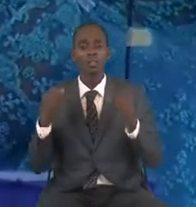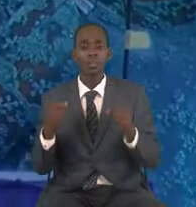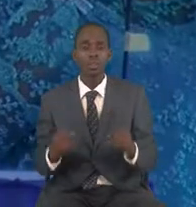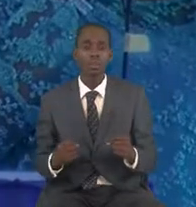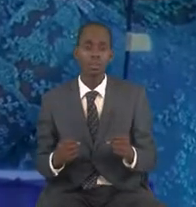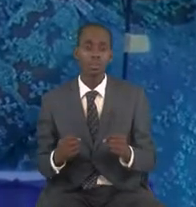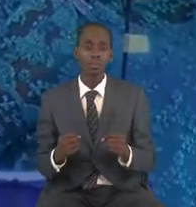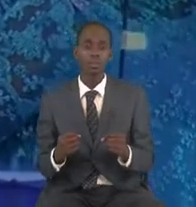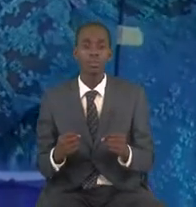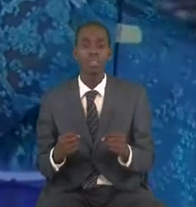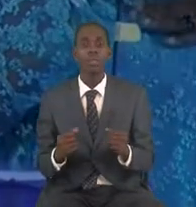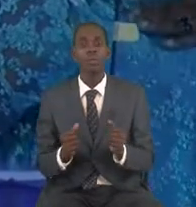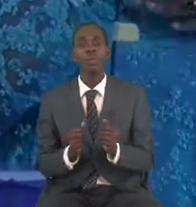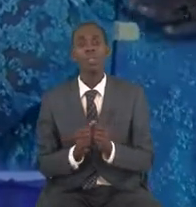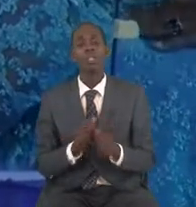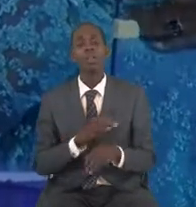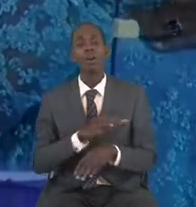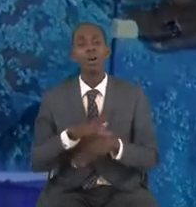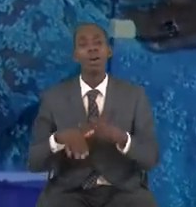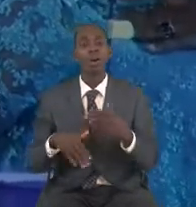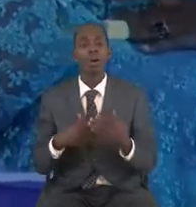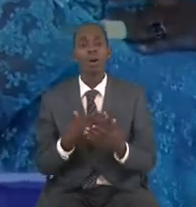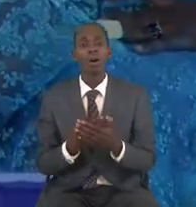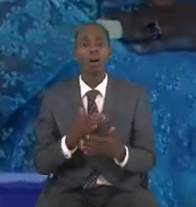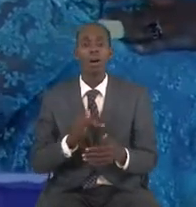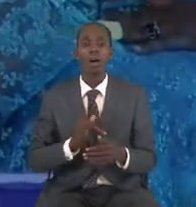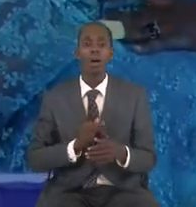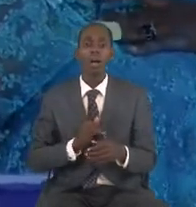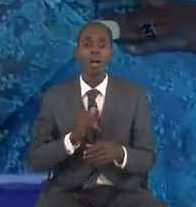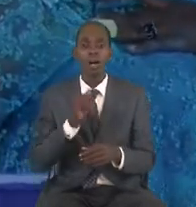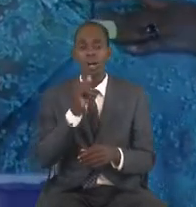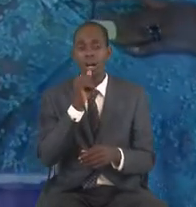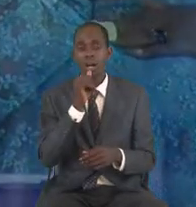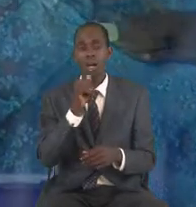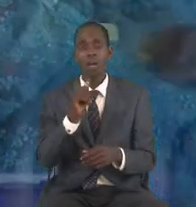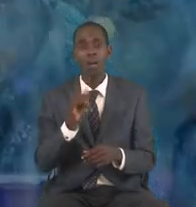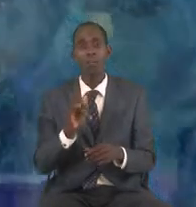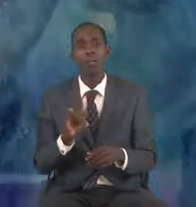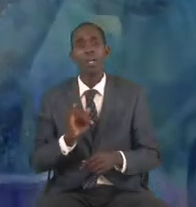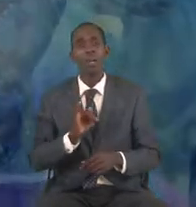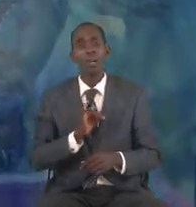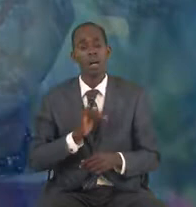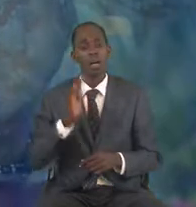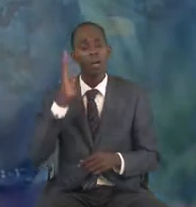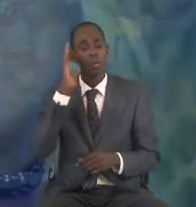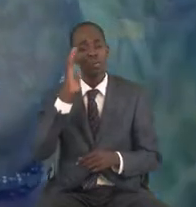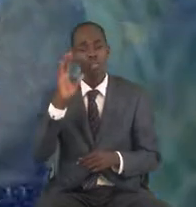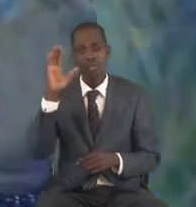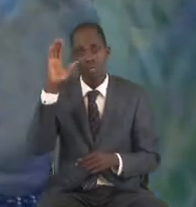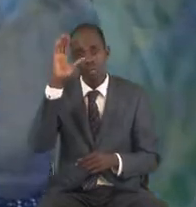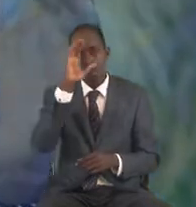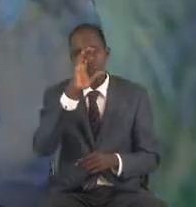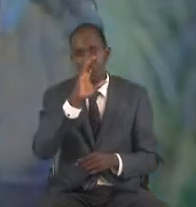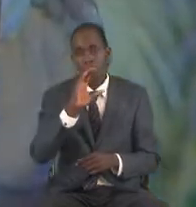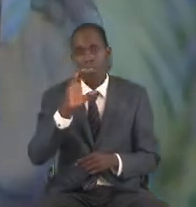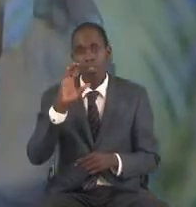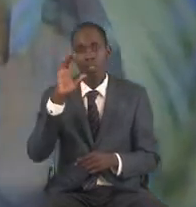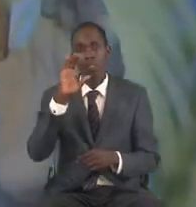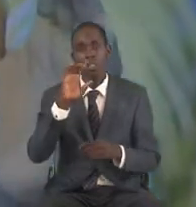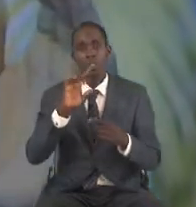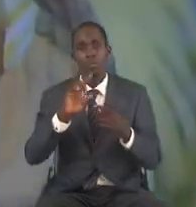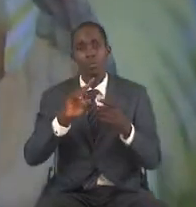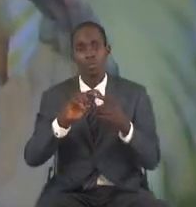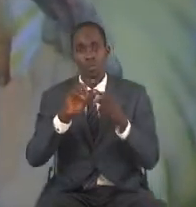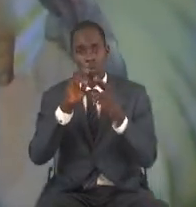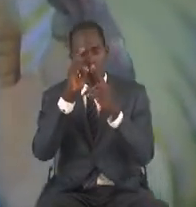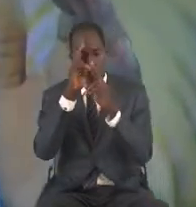strength, with all I am, I will seek